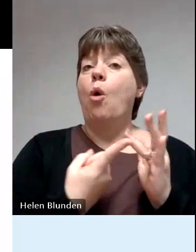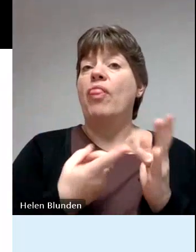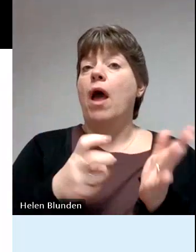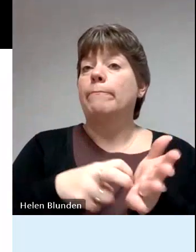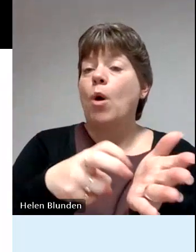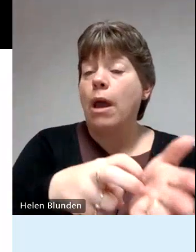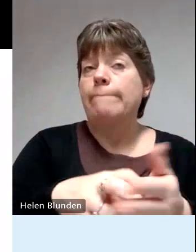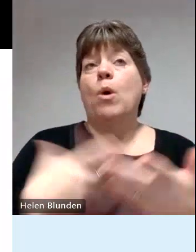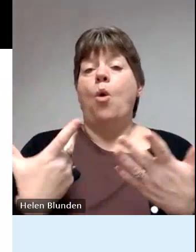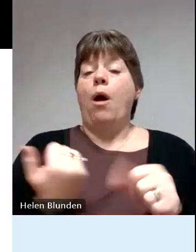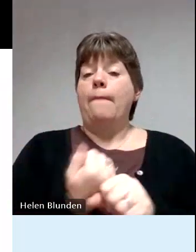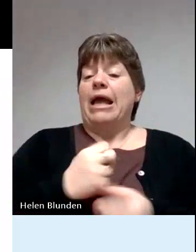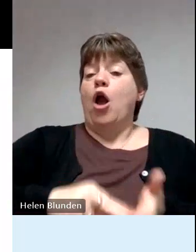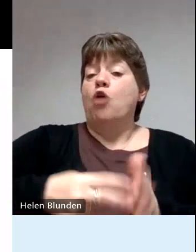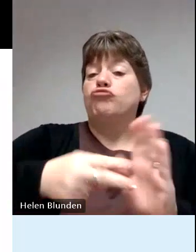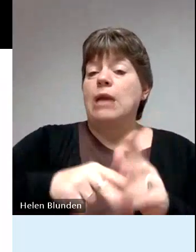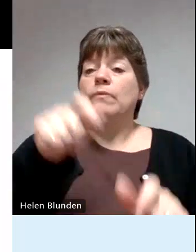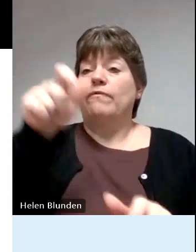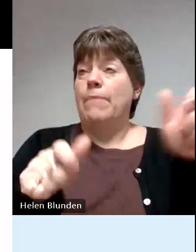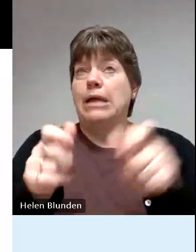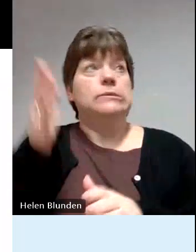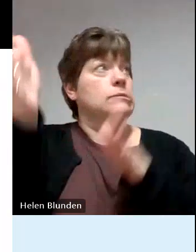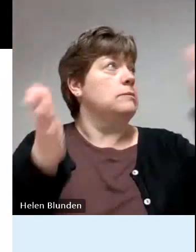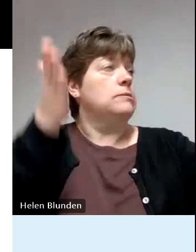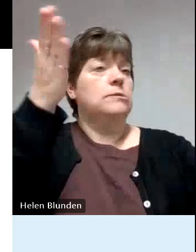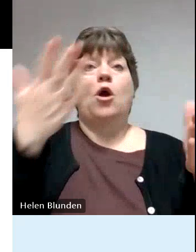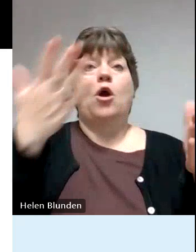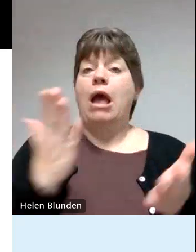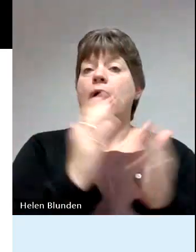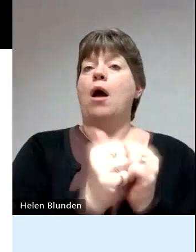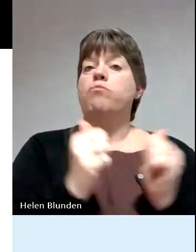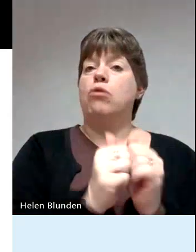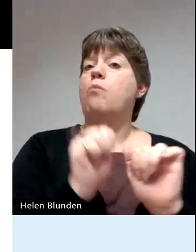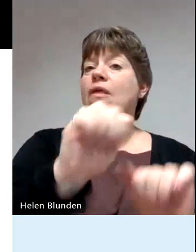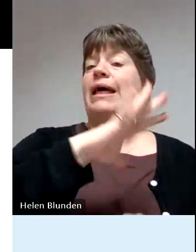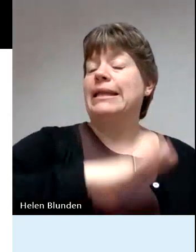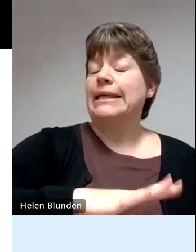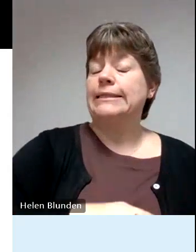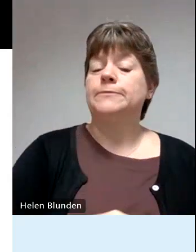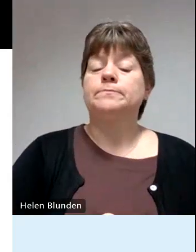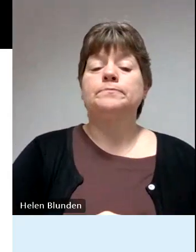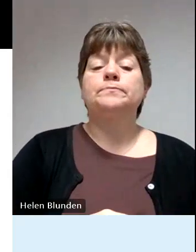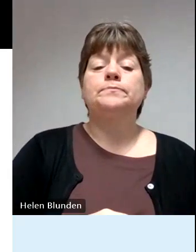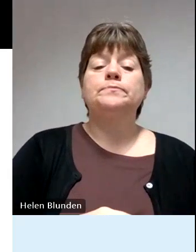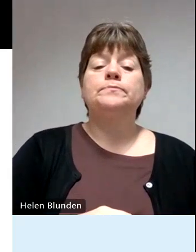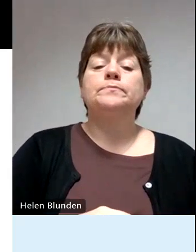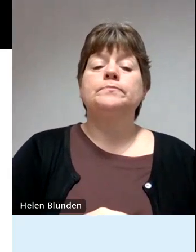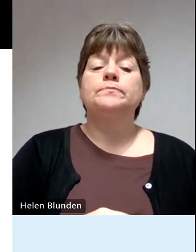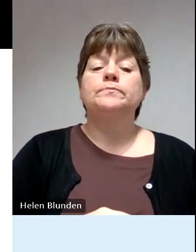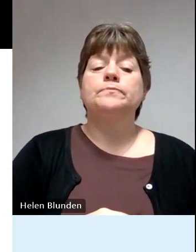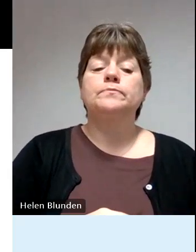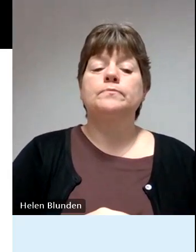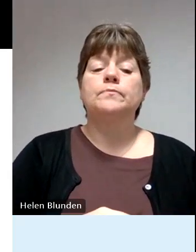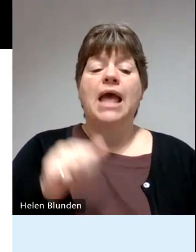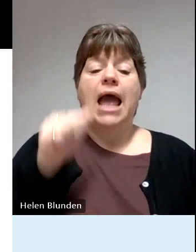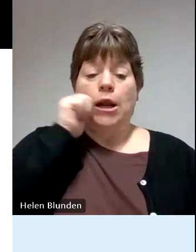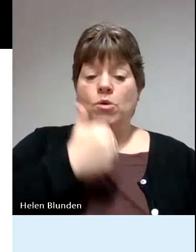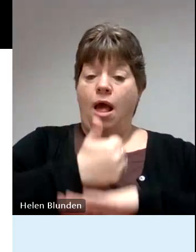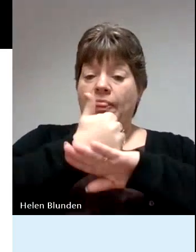for patients to go to whichever service is most appropriate for their care. And I think, although it's at the bottom